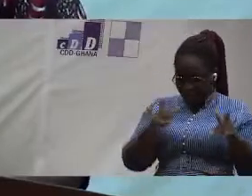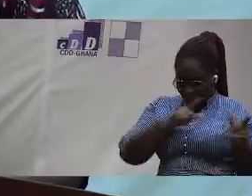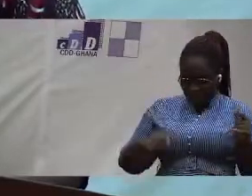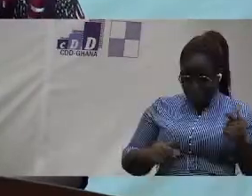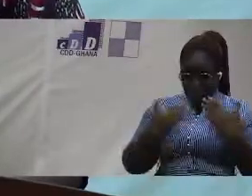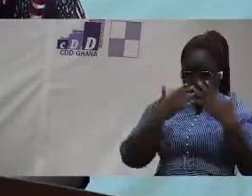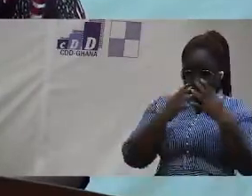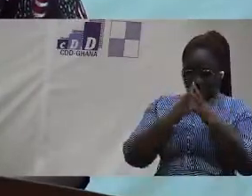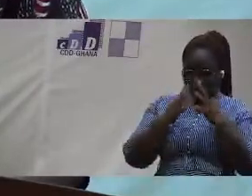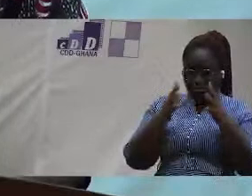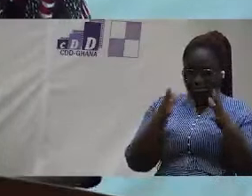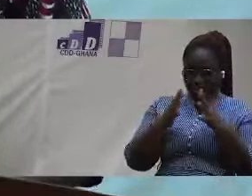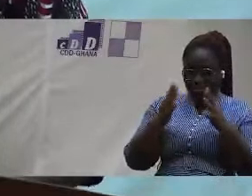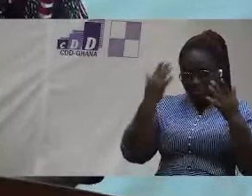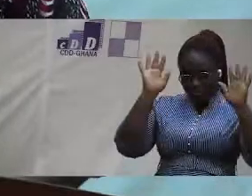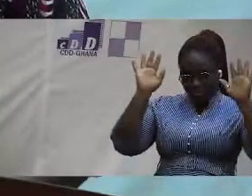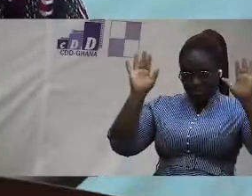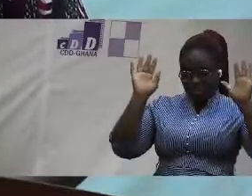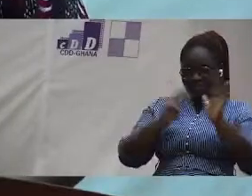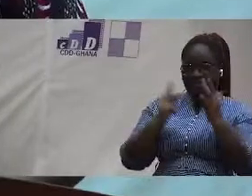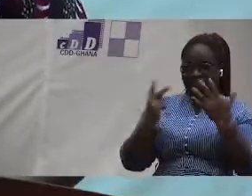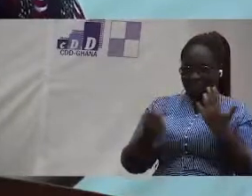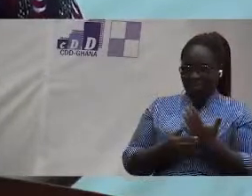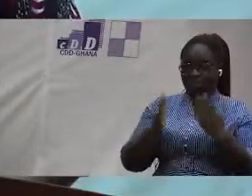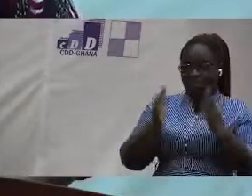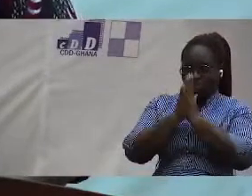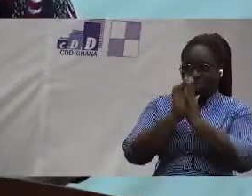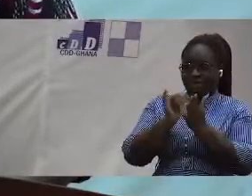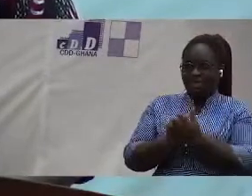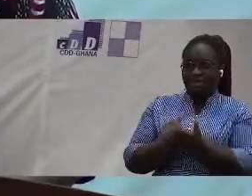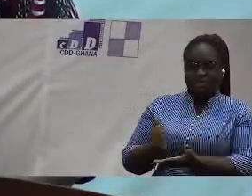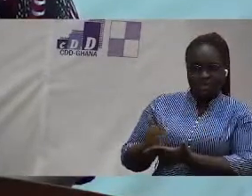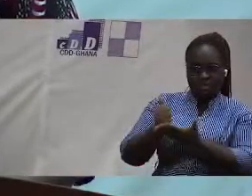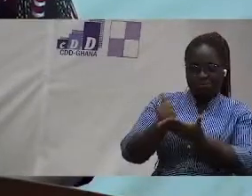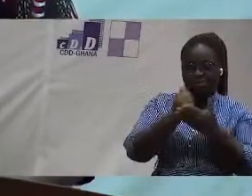we thank you for this wonderful event. We pray that